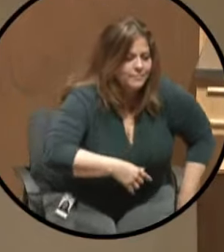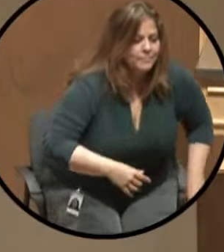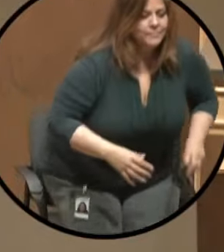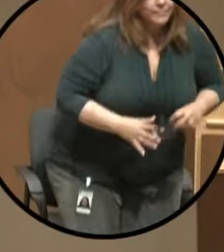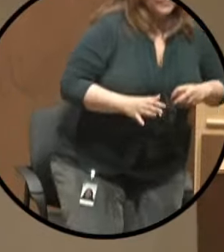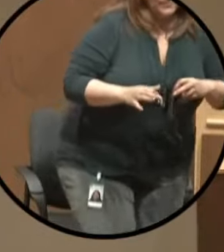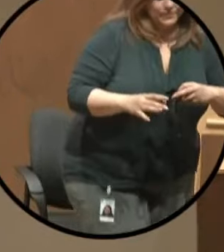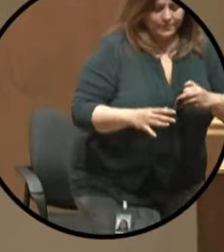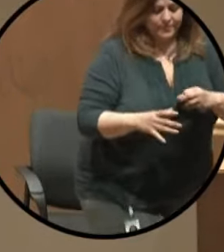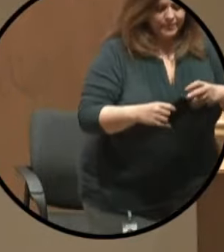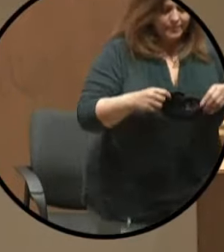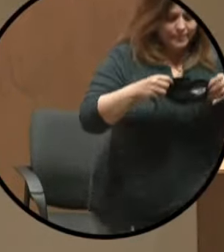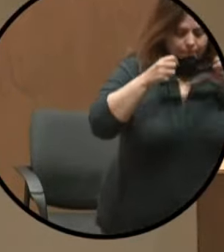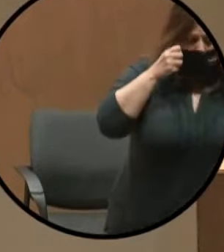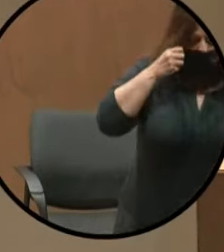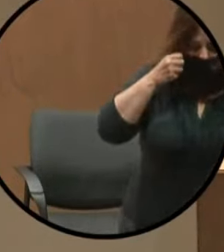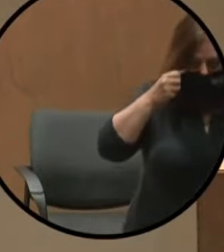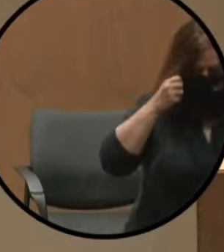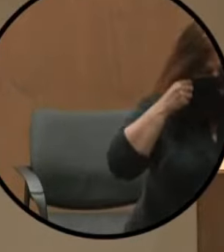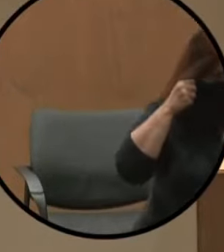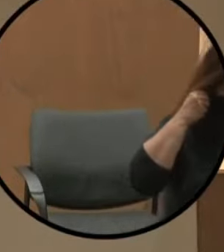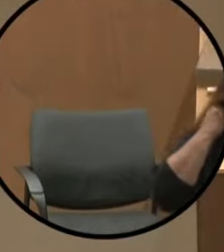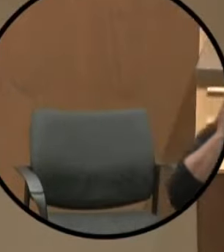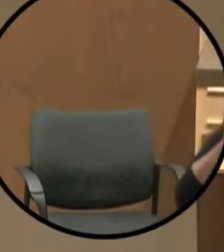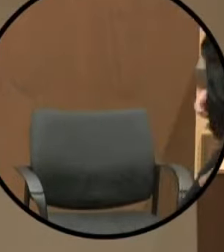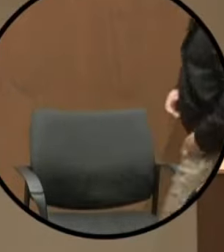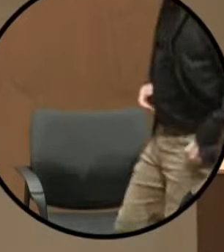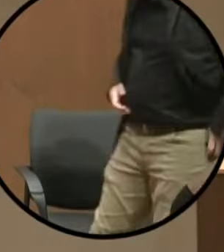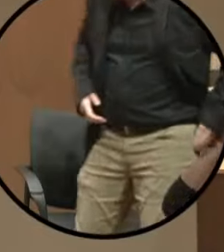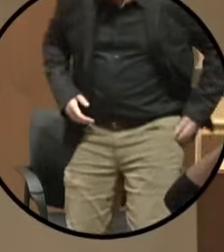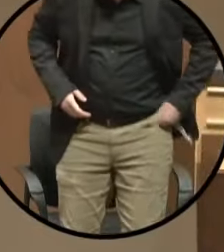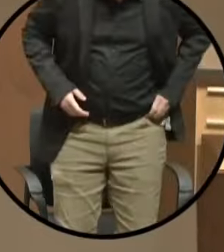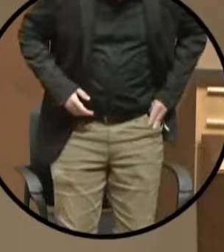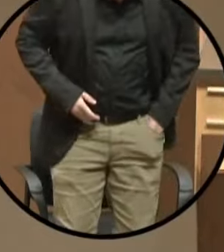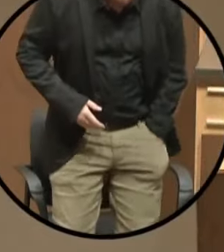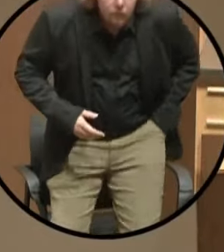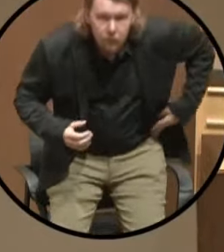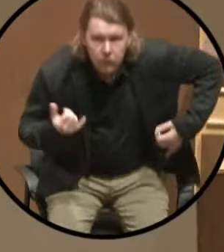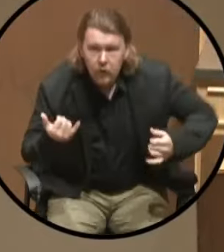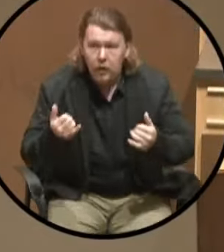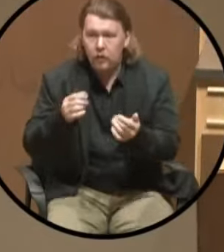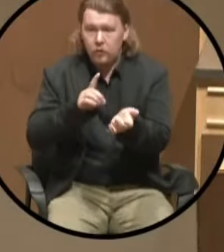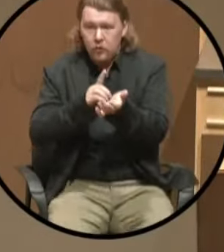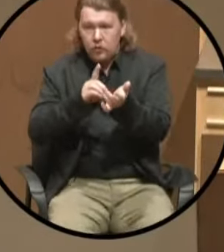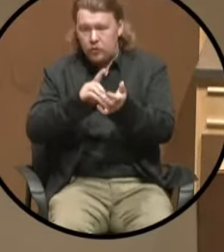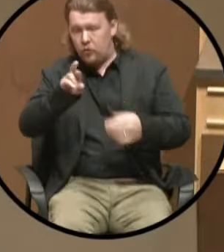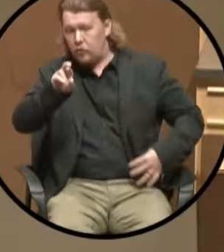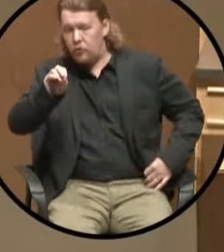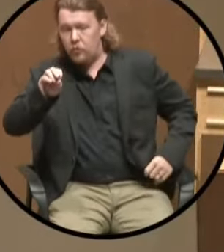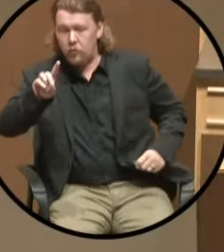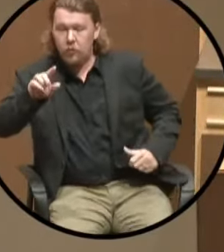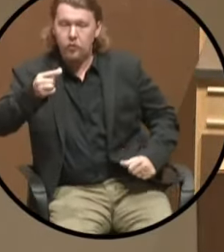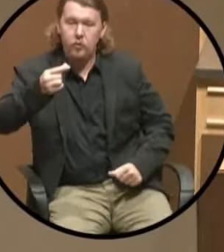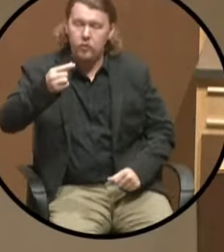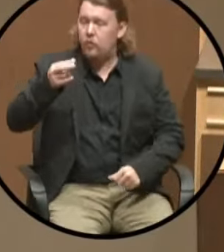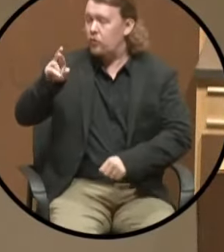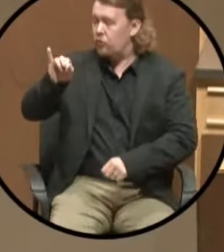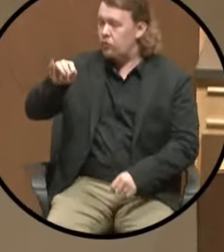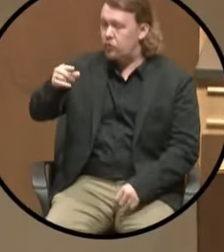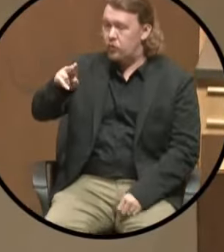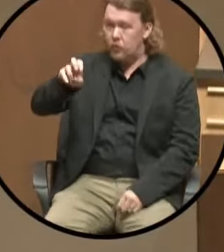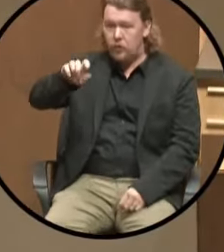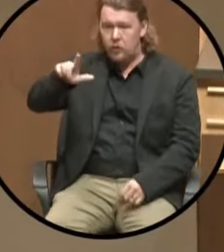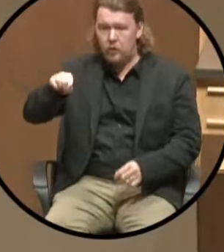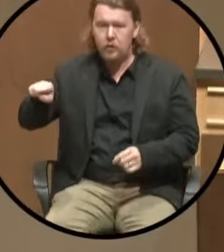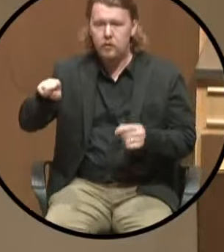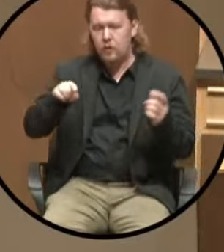Cadilla. Let's move to Dr. Rodriguez. So Judy, a parent at Blankner School, asked, what is the plan to provide